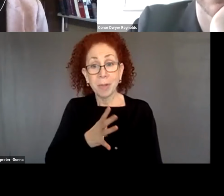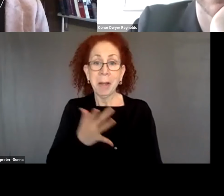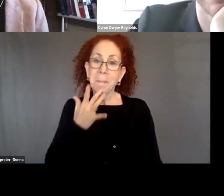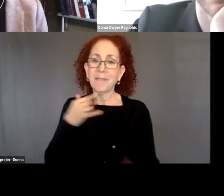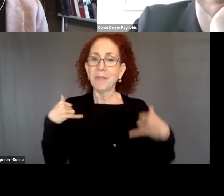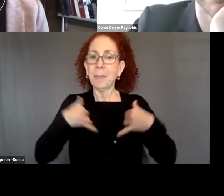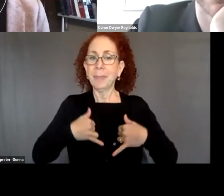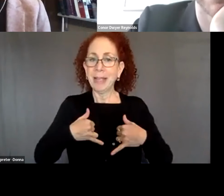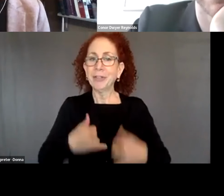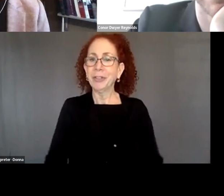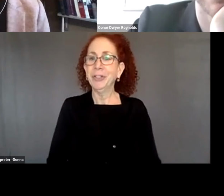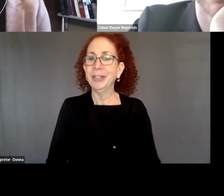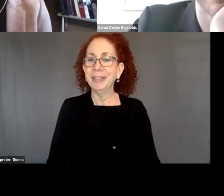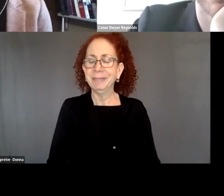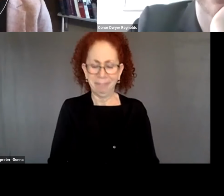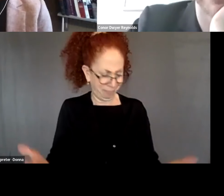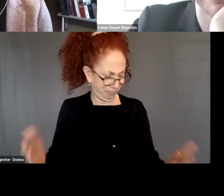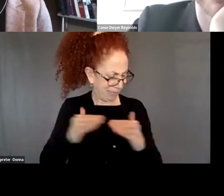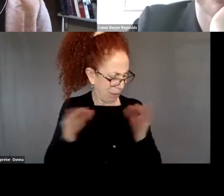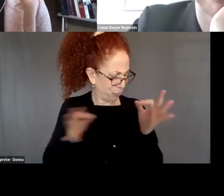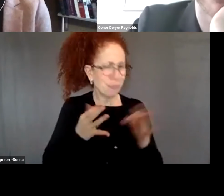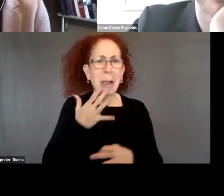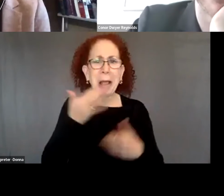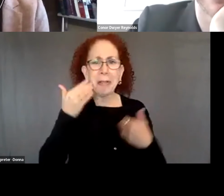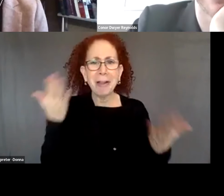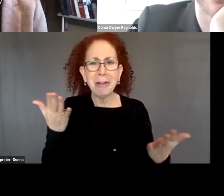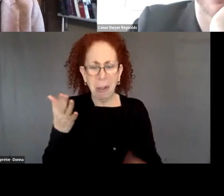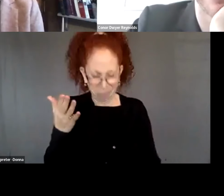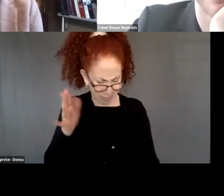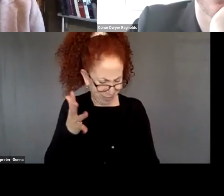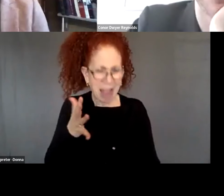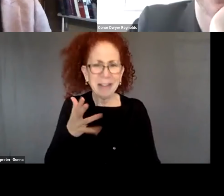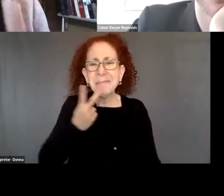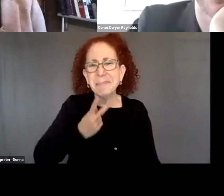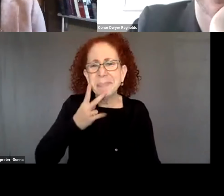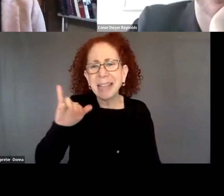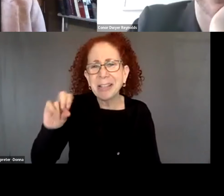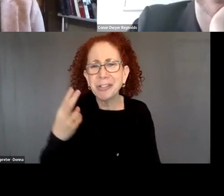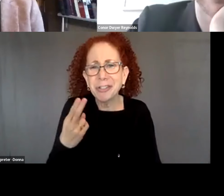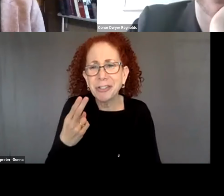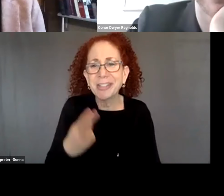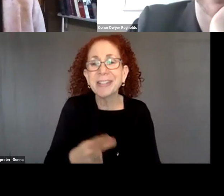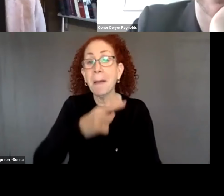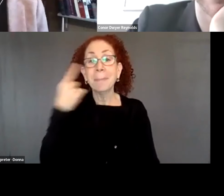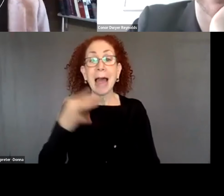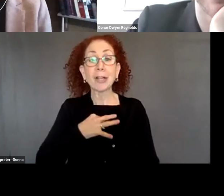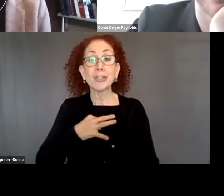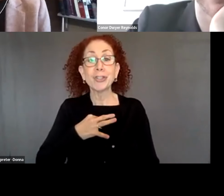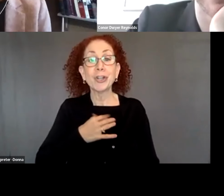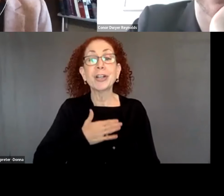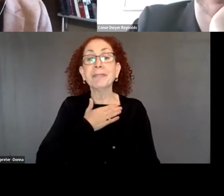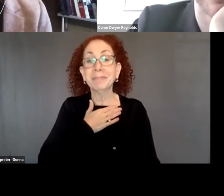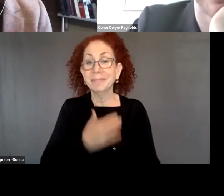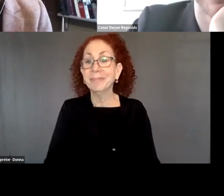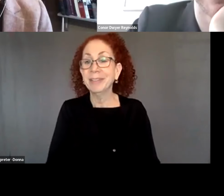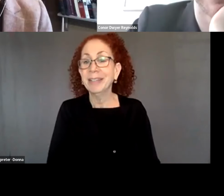blazer. I don't even know what color it is. I guess it's like a pink and a black shirt underneath.